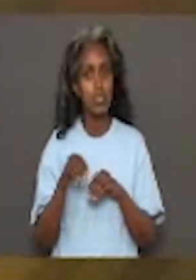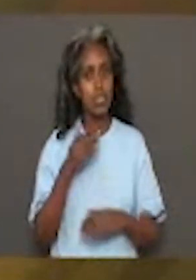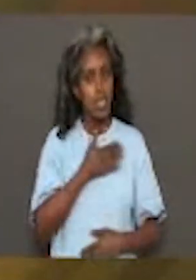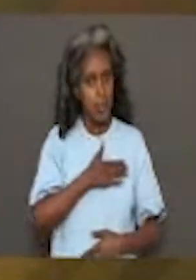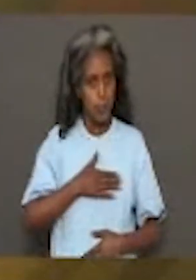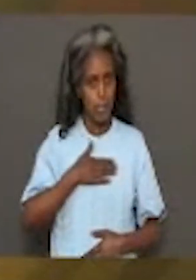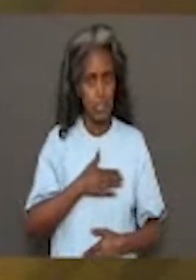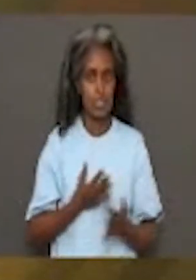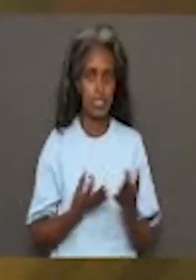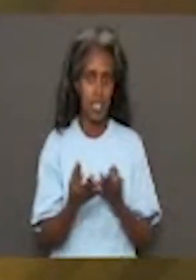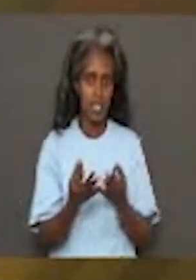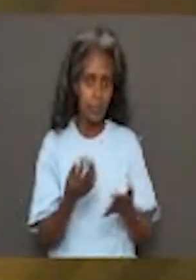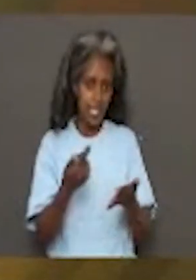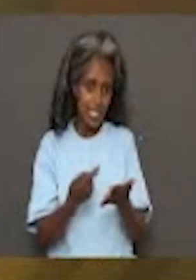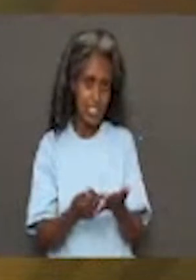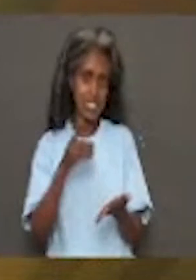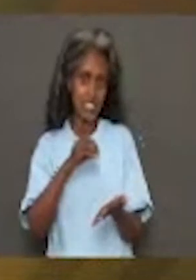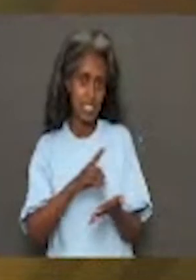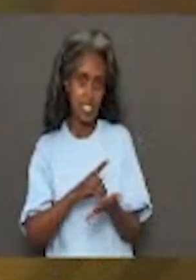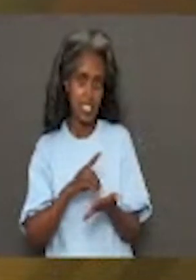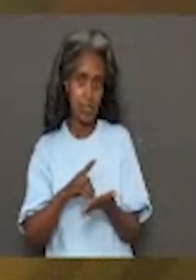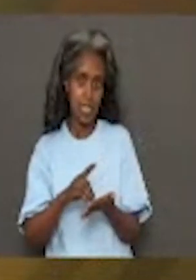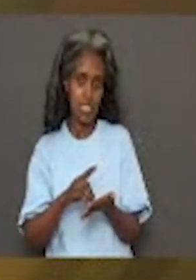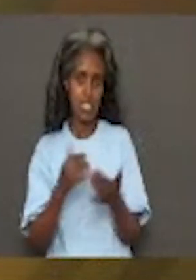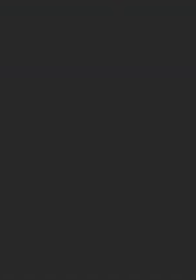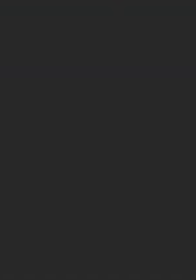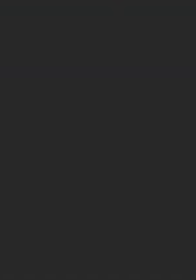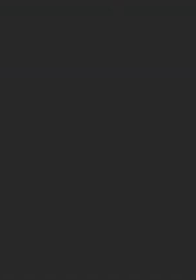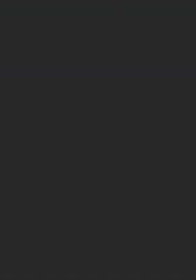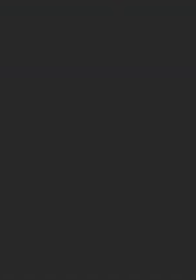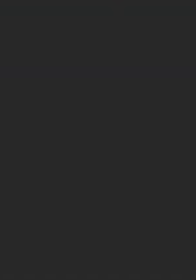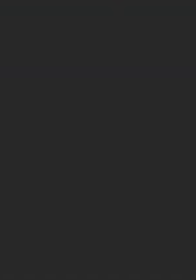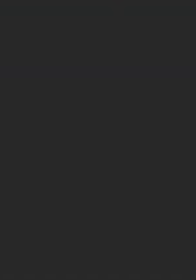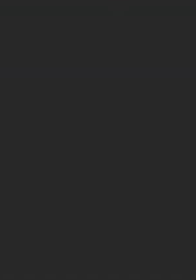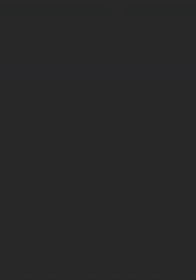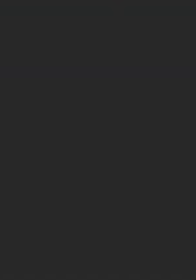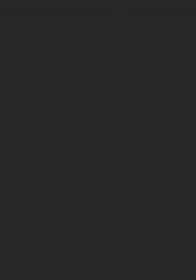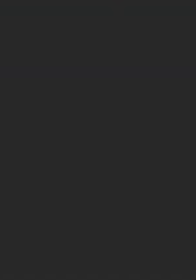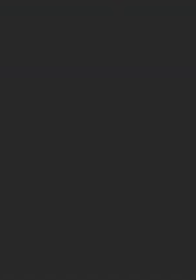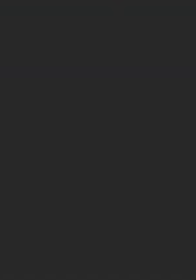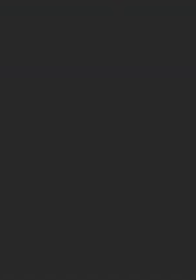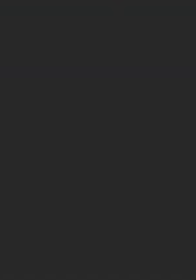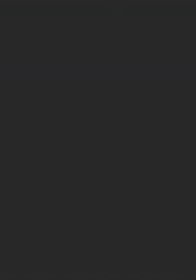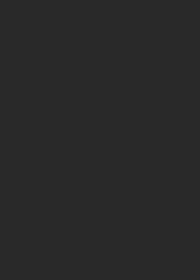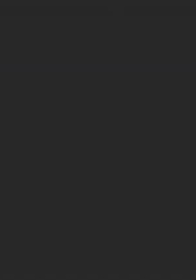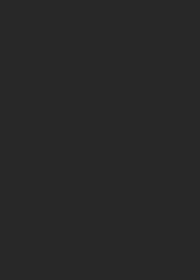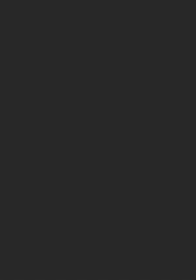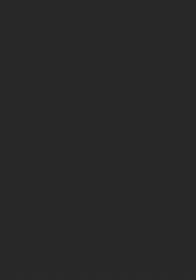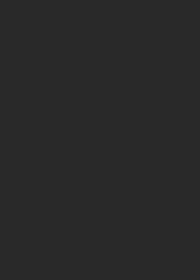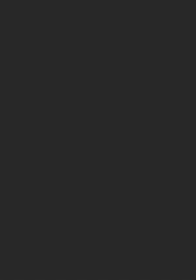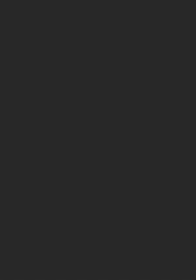Students, please express these decimals as fractions in their